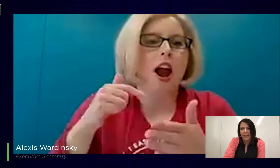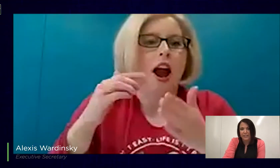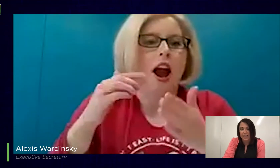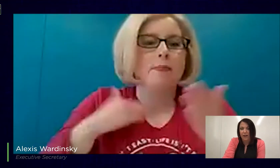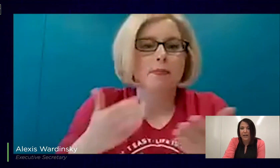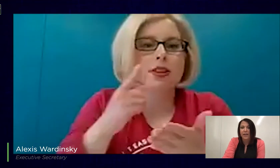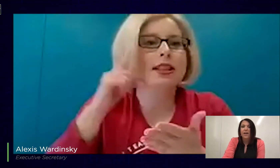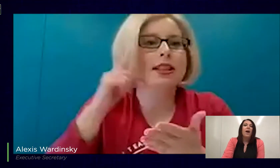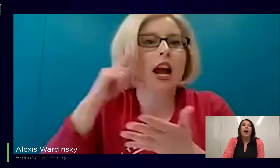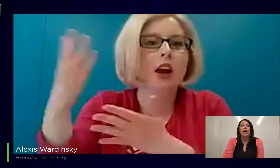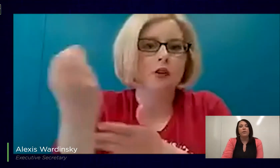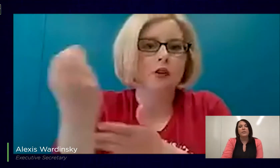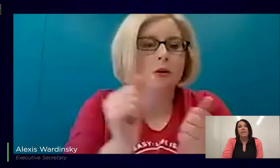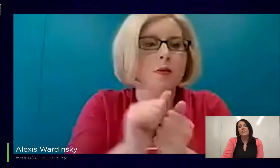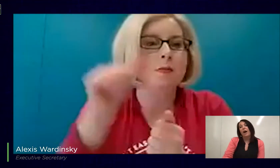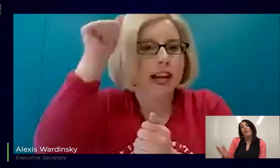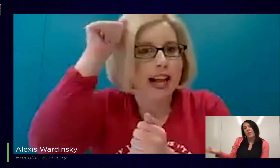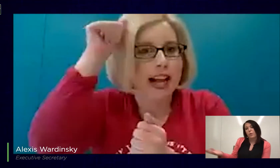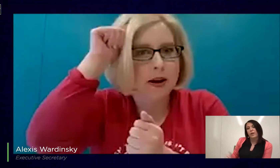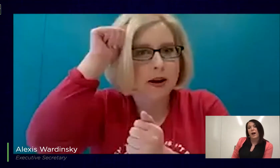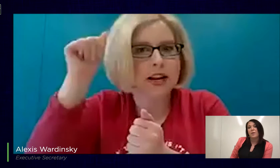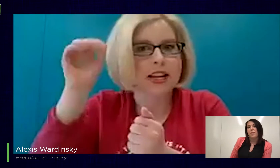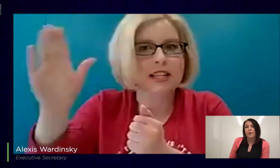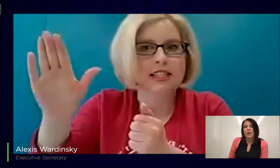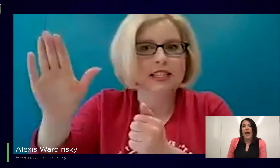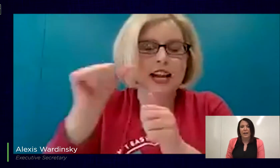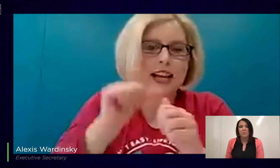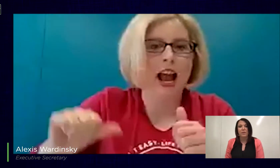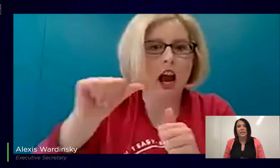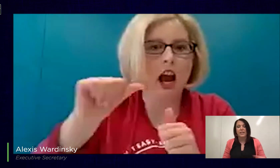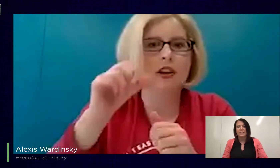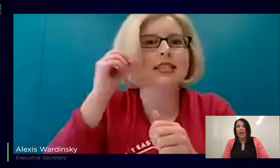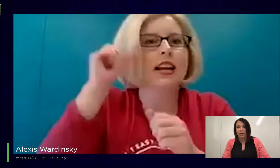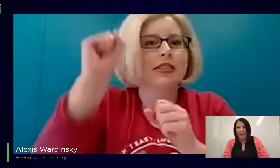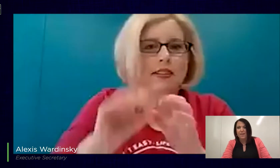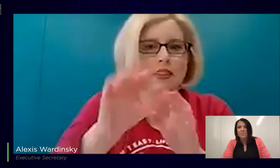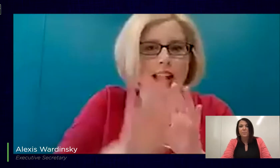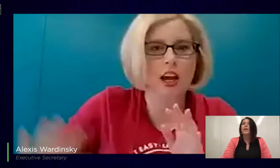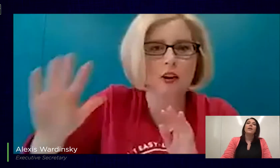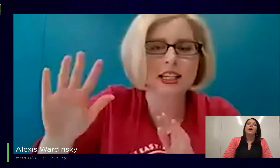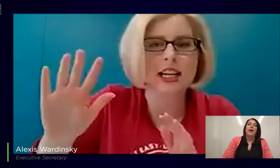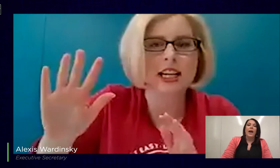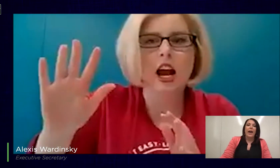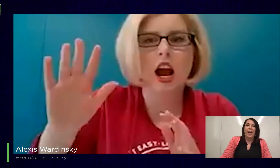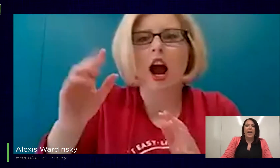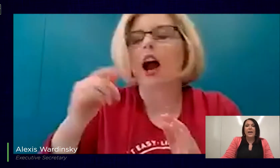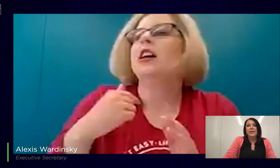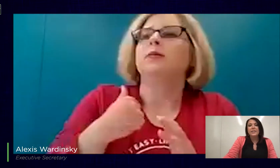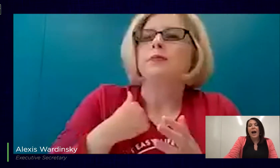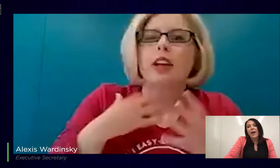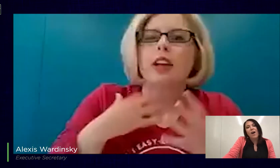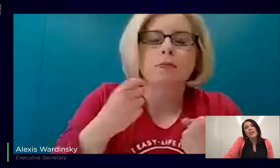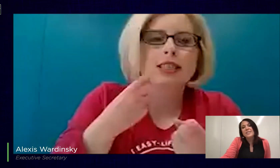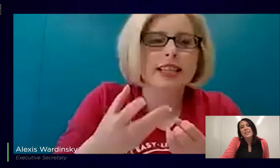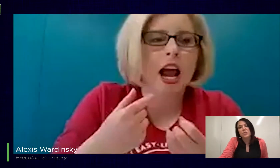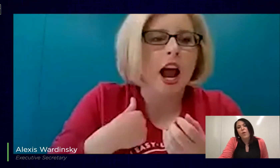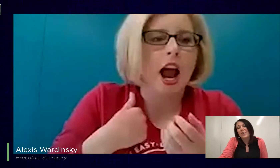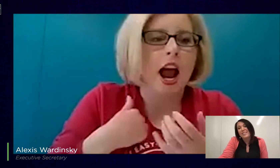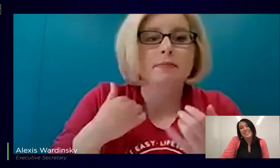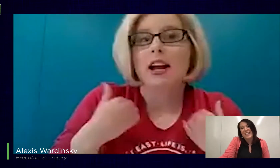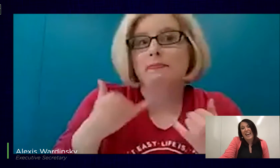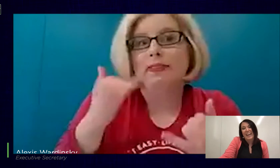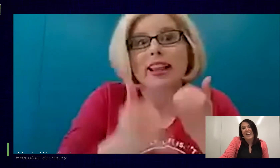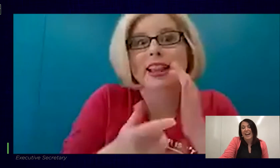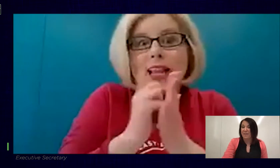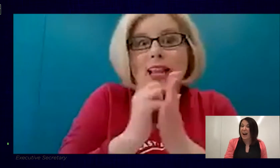actually the secretary for Deaf South. I work under Adam in his area. And I honestly just wanted